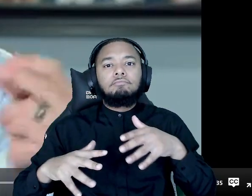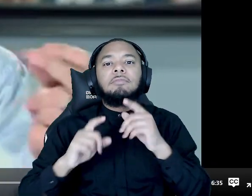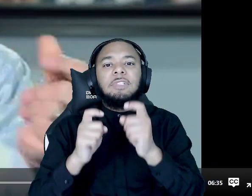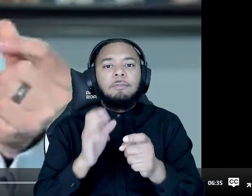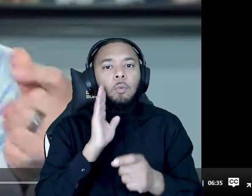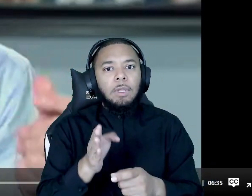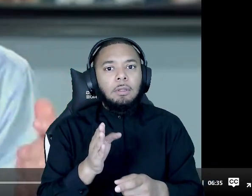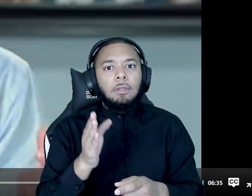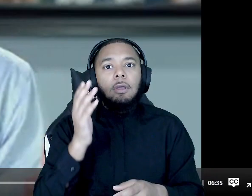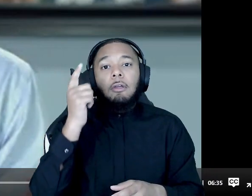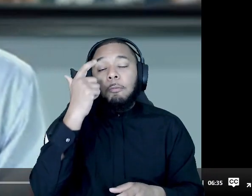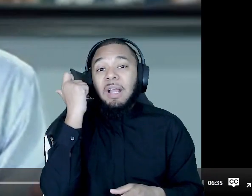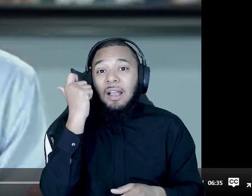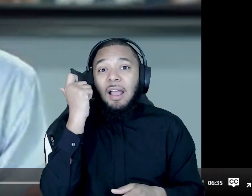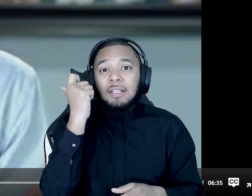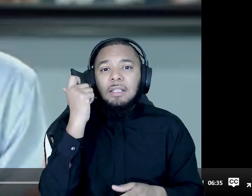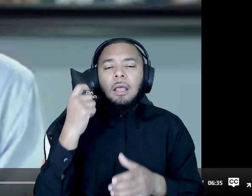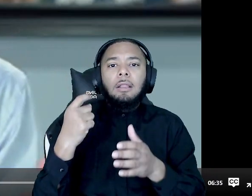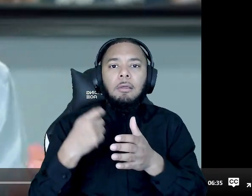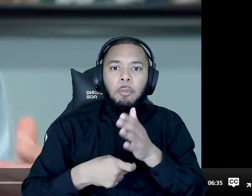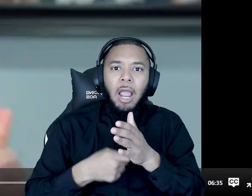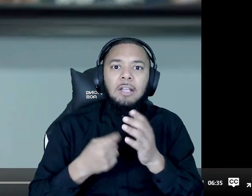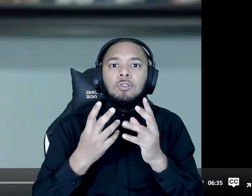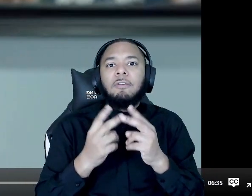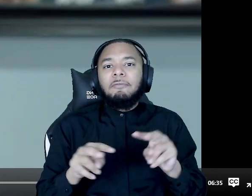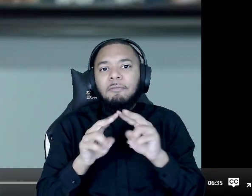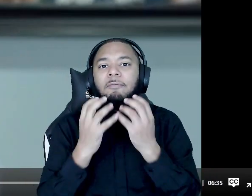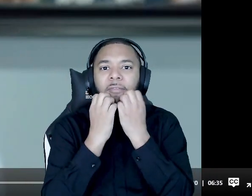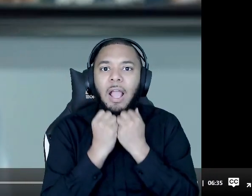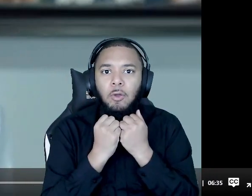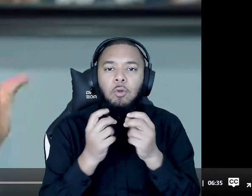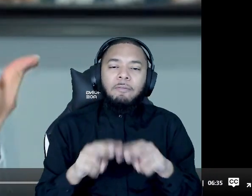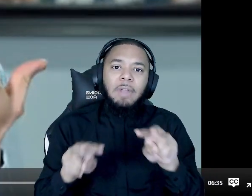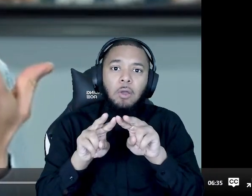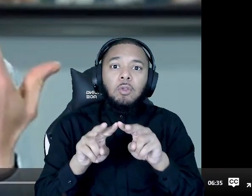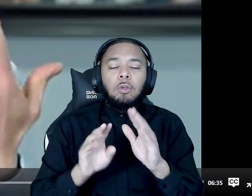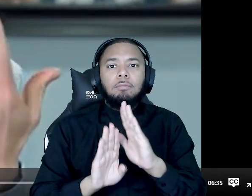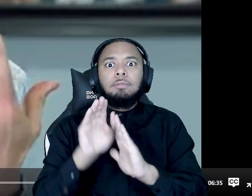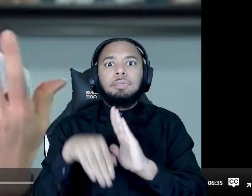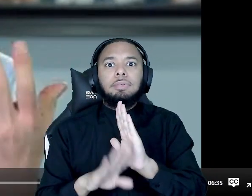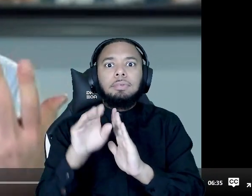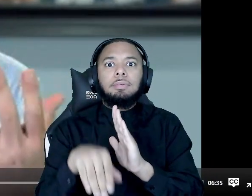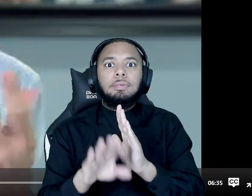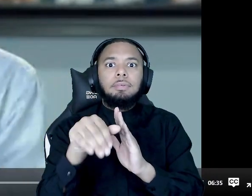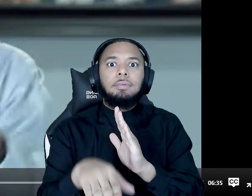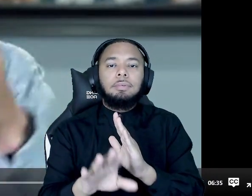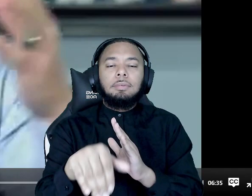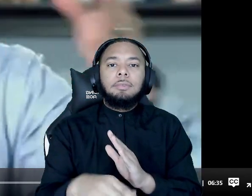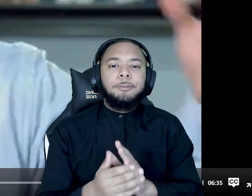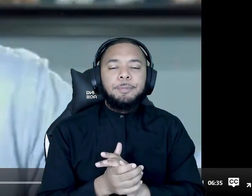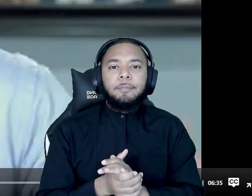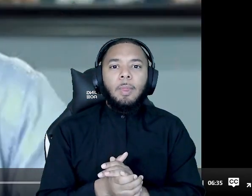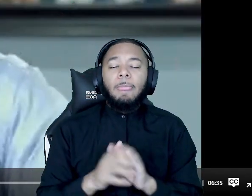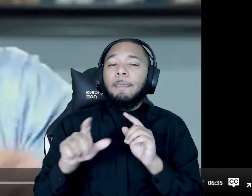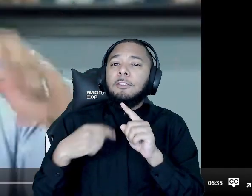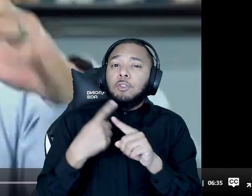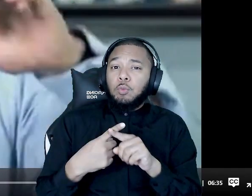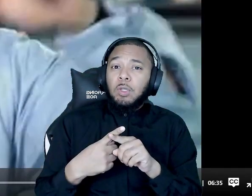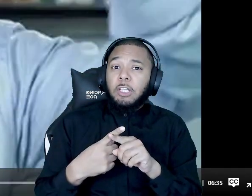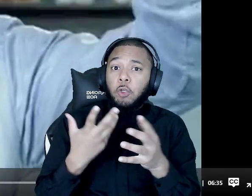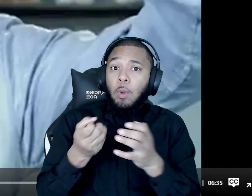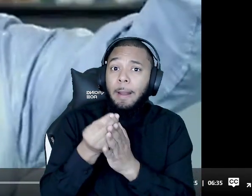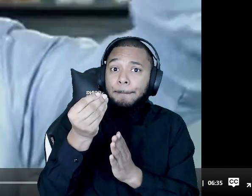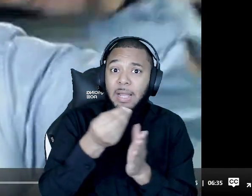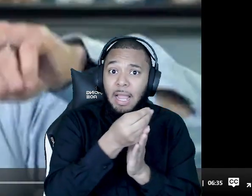change with the snap of a finger. So whenever you go to buy stock, think about doing so in a diversified way where you